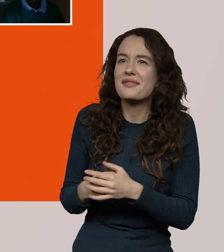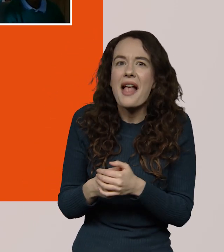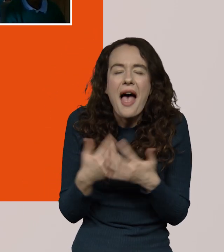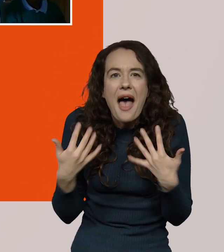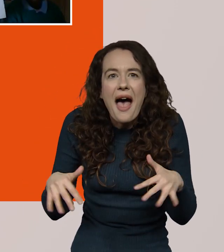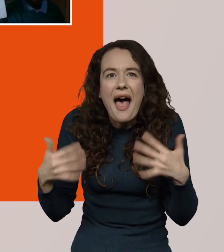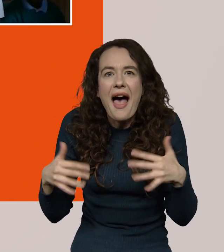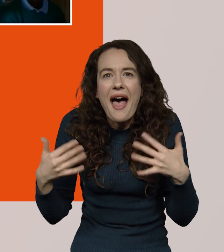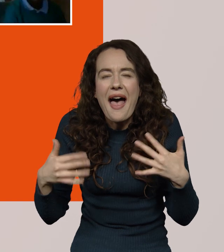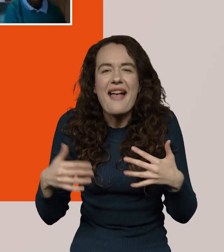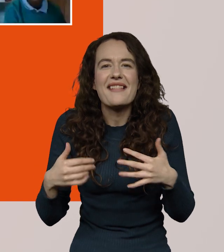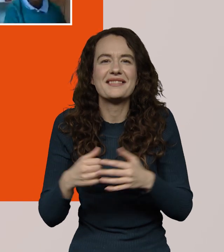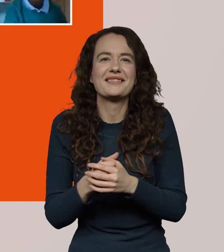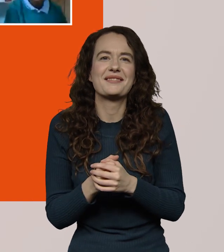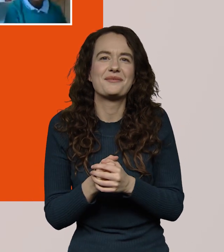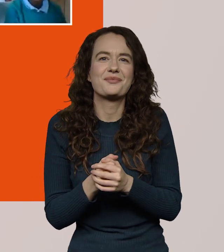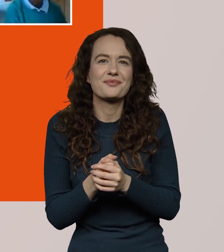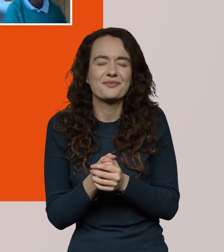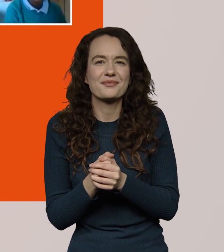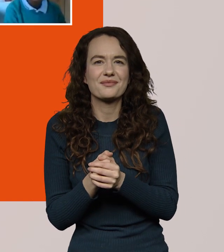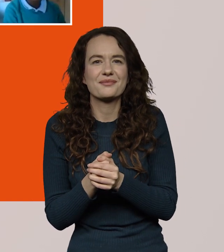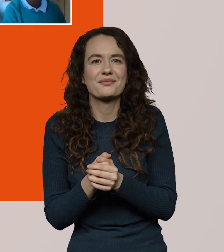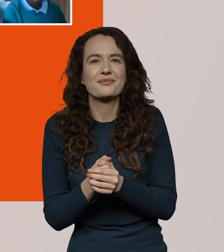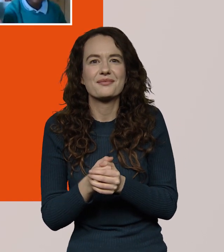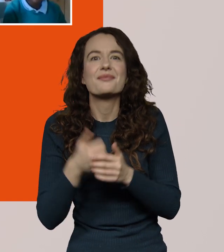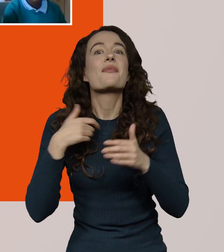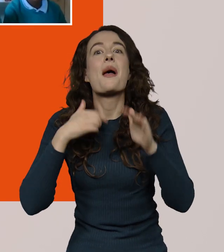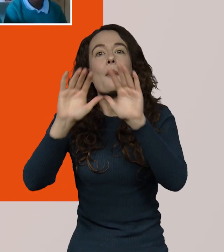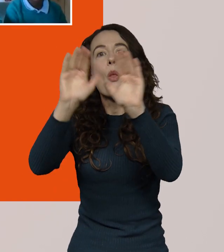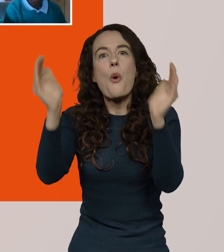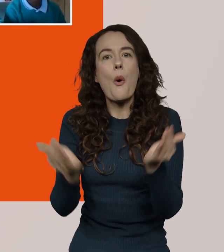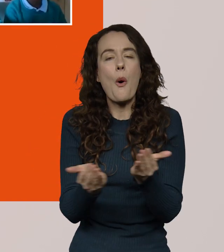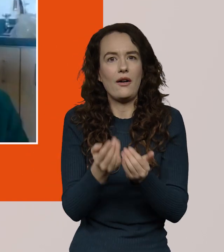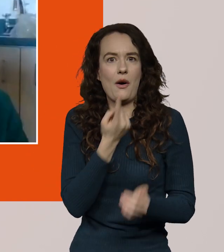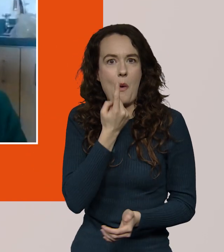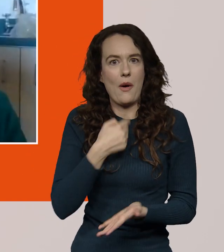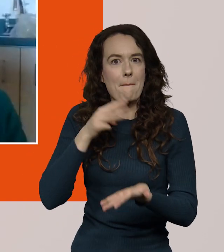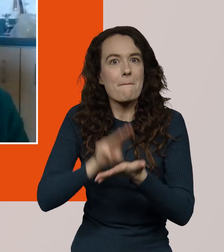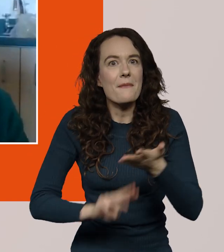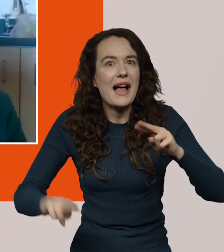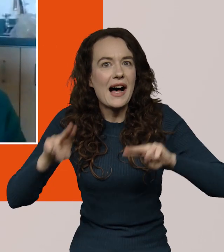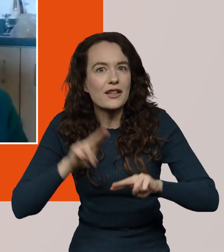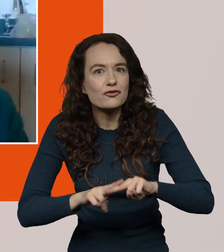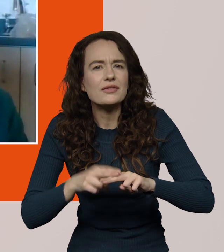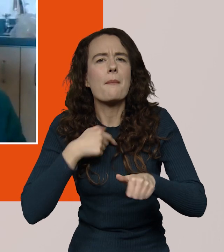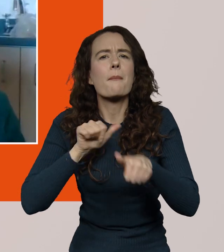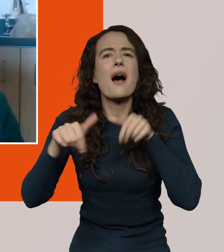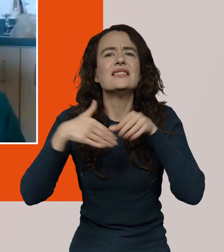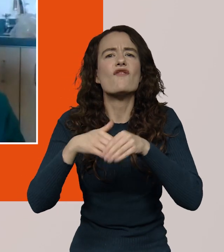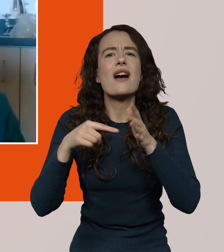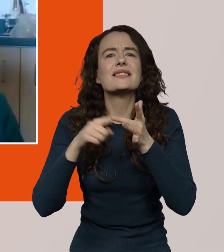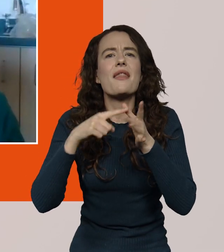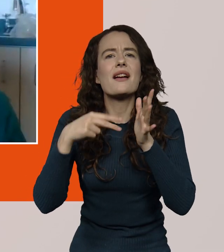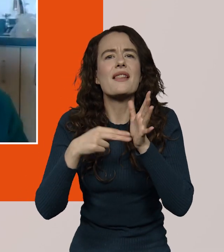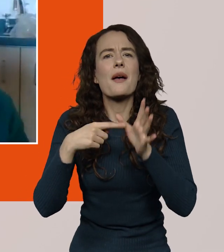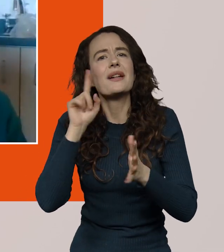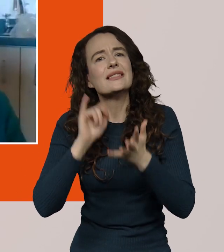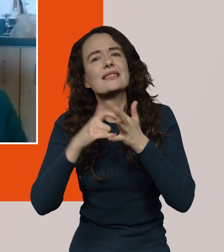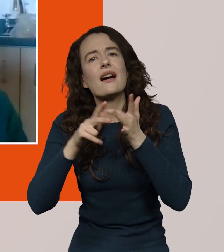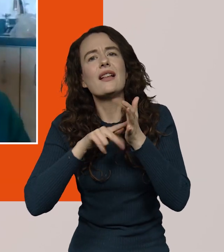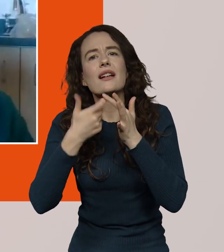for this today. So we've basically asked our students to think about the people in their lives who really help them grow and